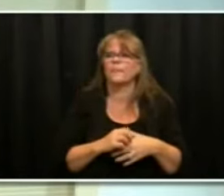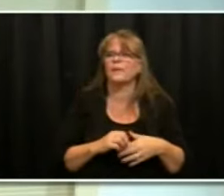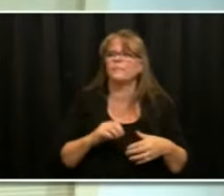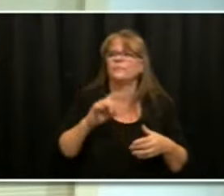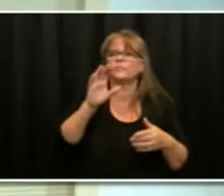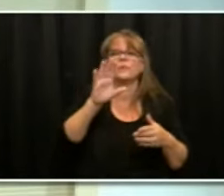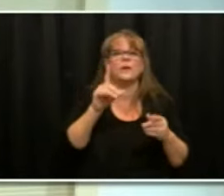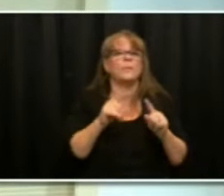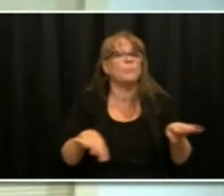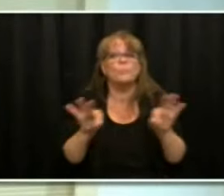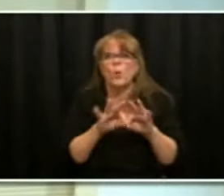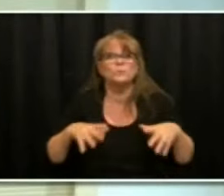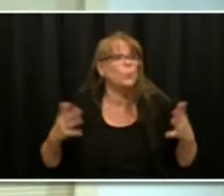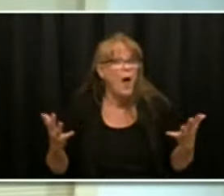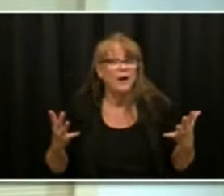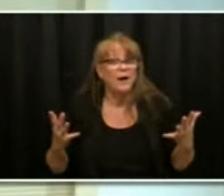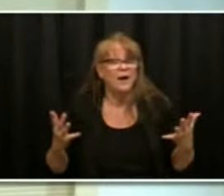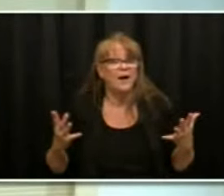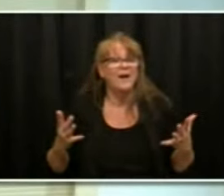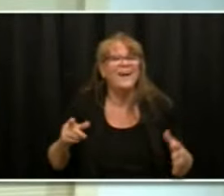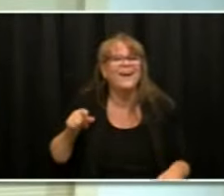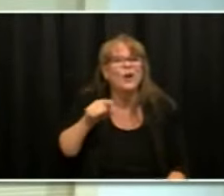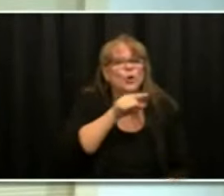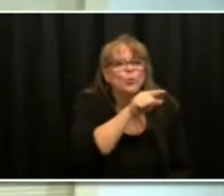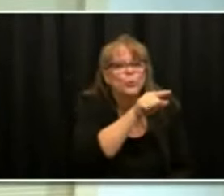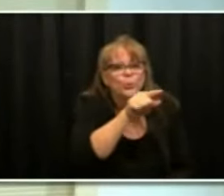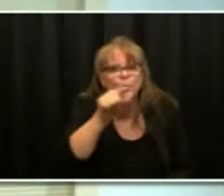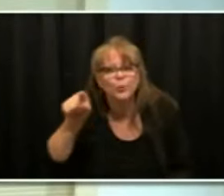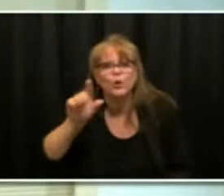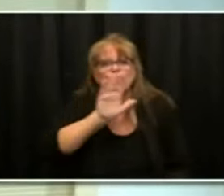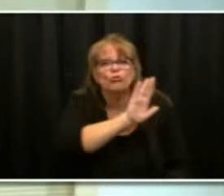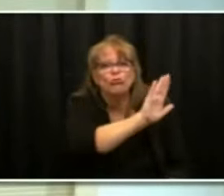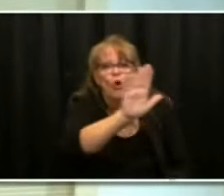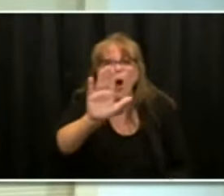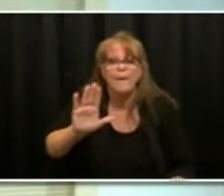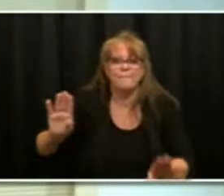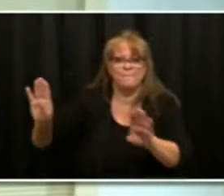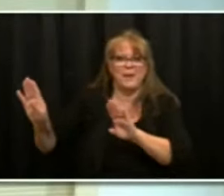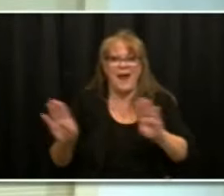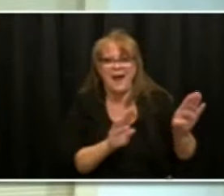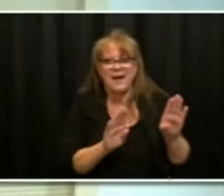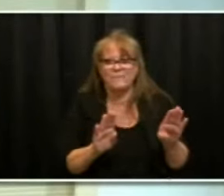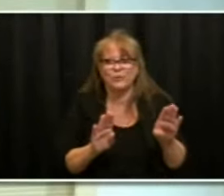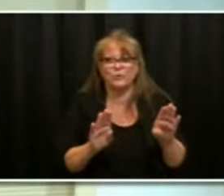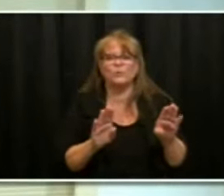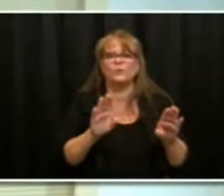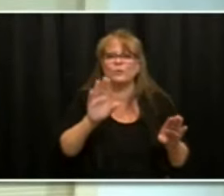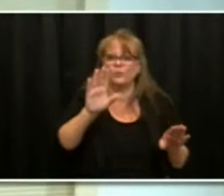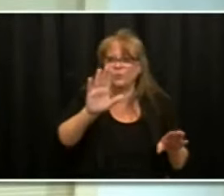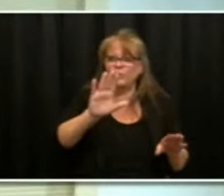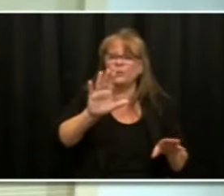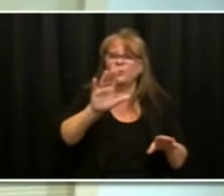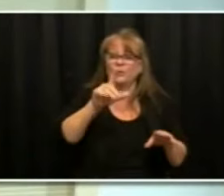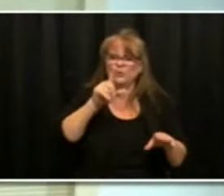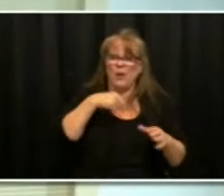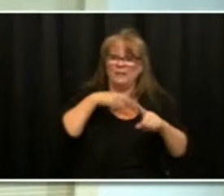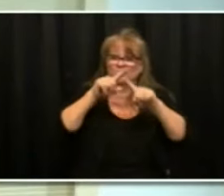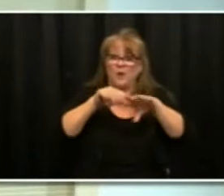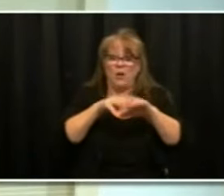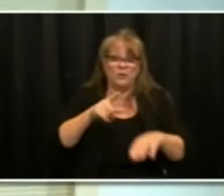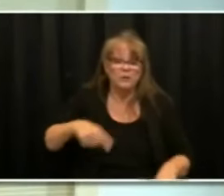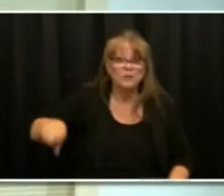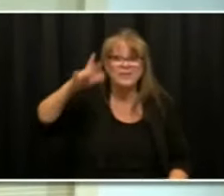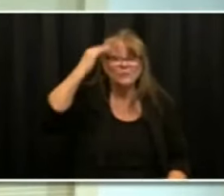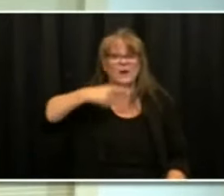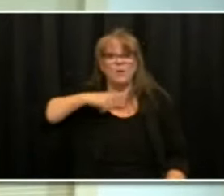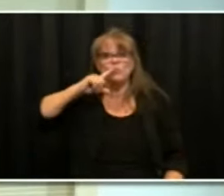It was tough for me to do a statewide mask order, but what convinced me to do it is that apparently